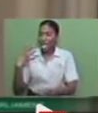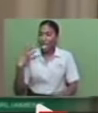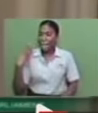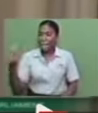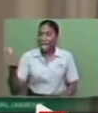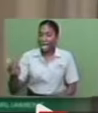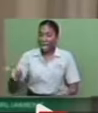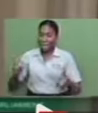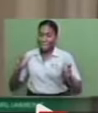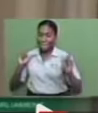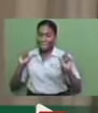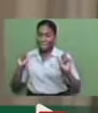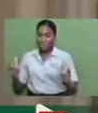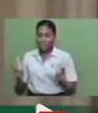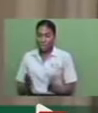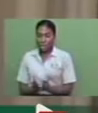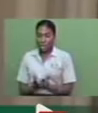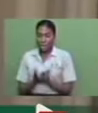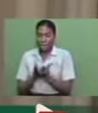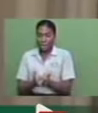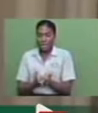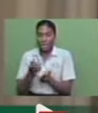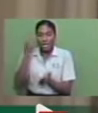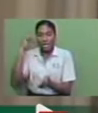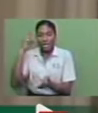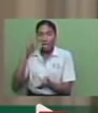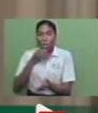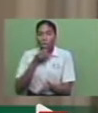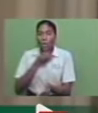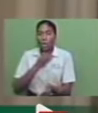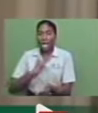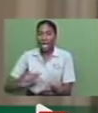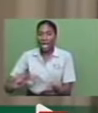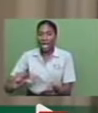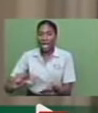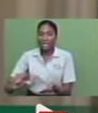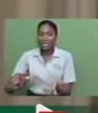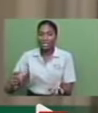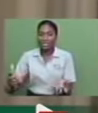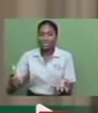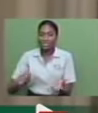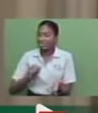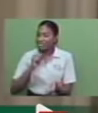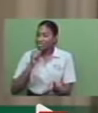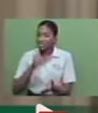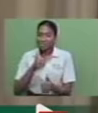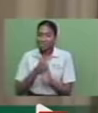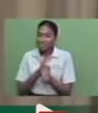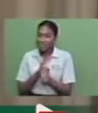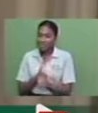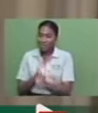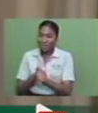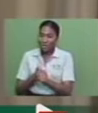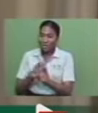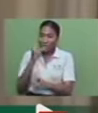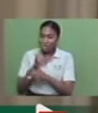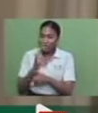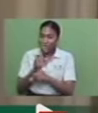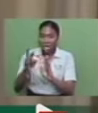the Coast Guard. No procurement processes, no proper procurement processes.